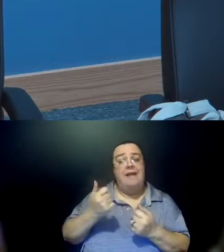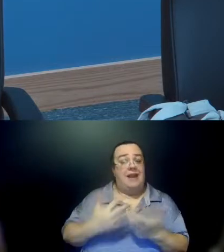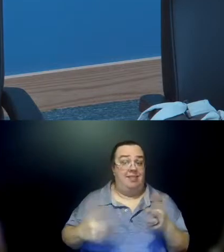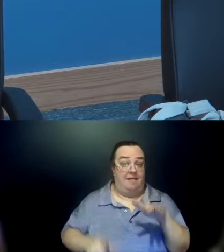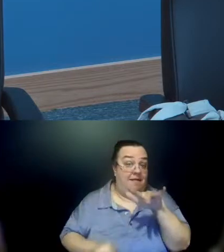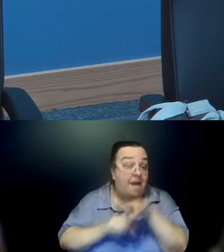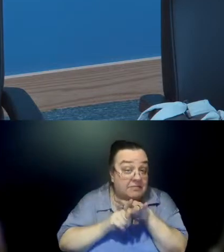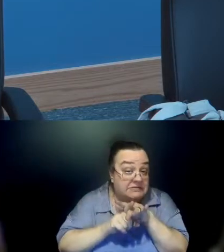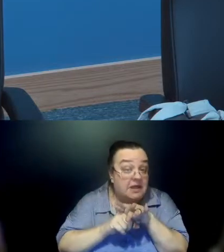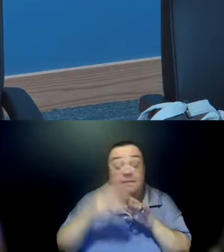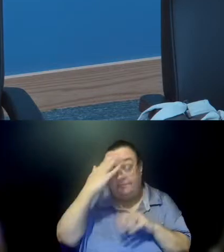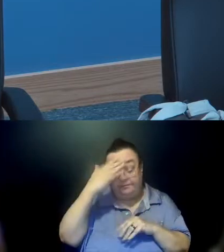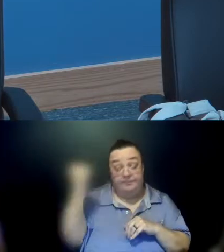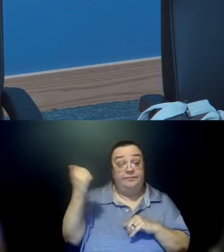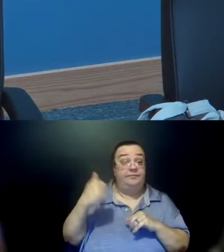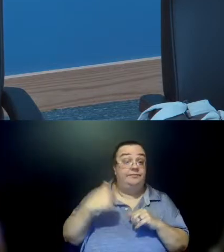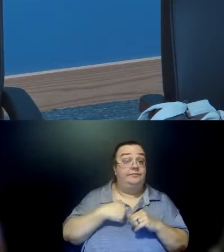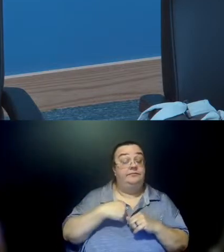Because I think